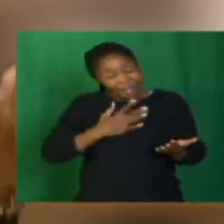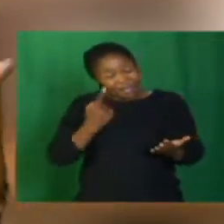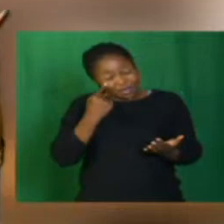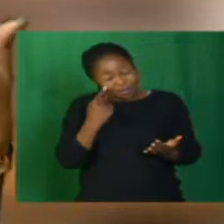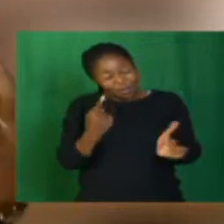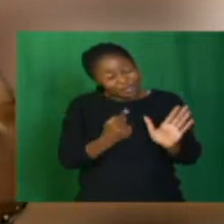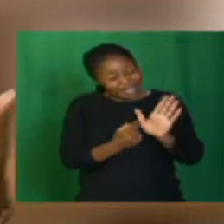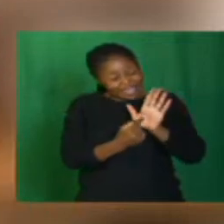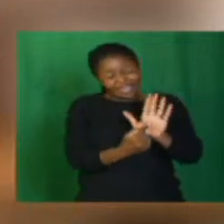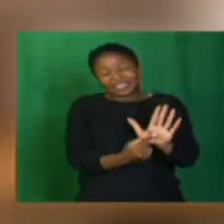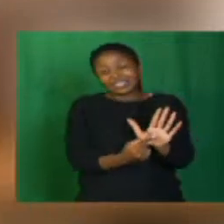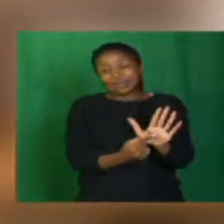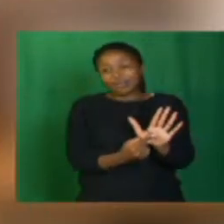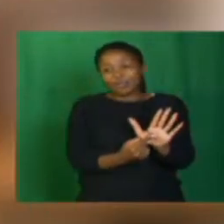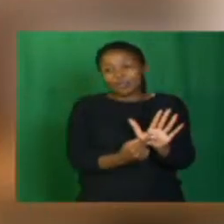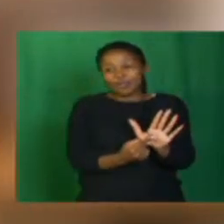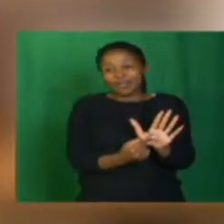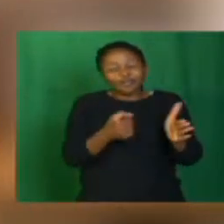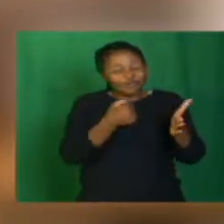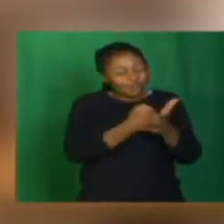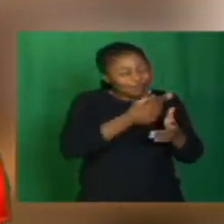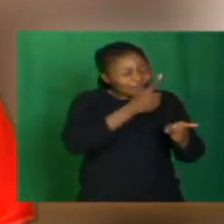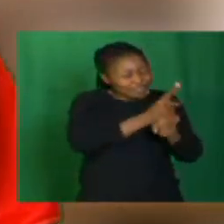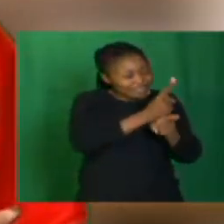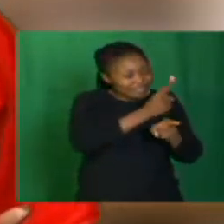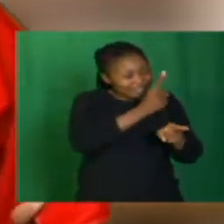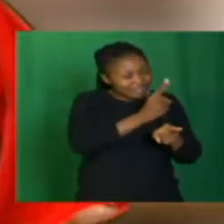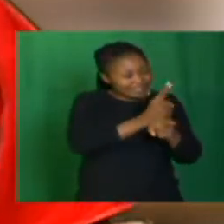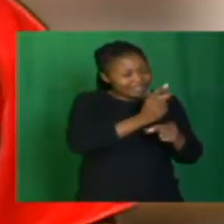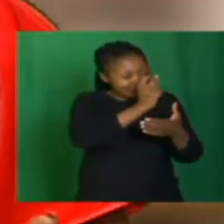we understand what I have just said.